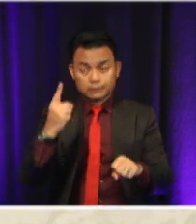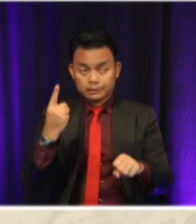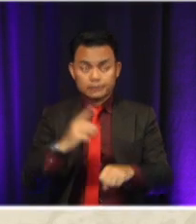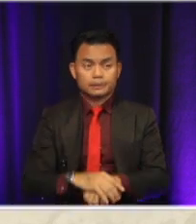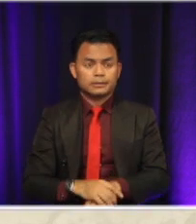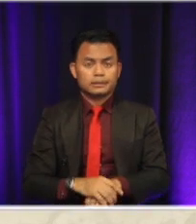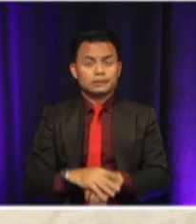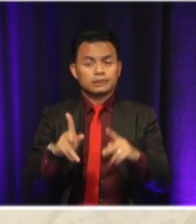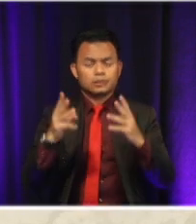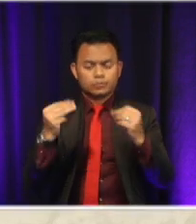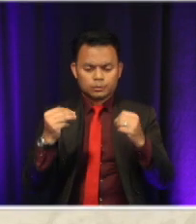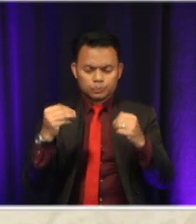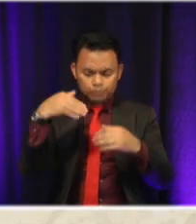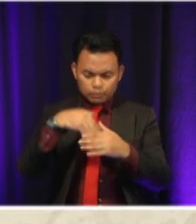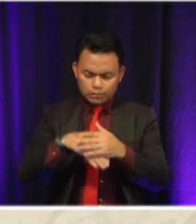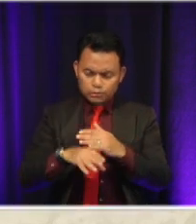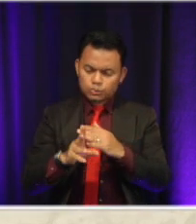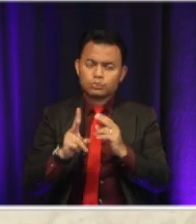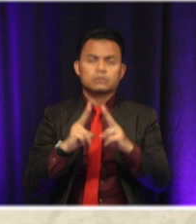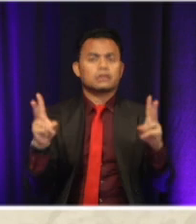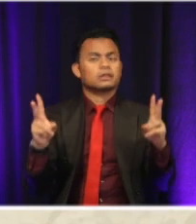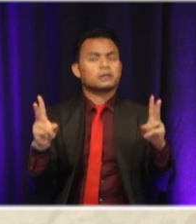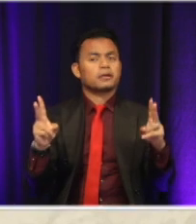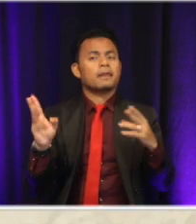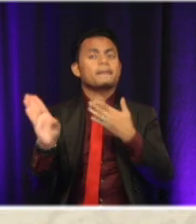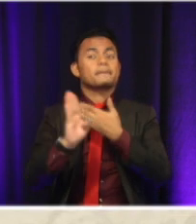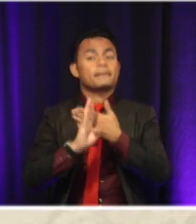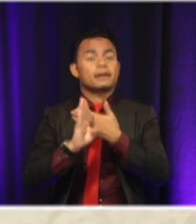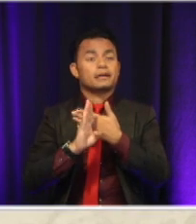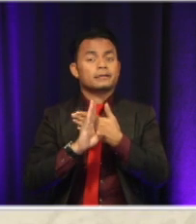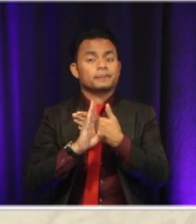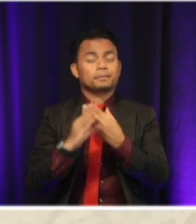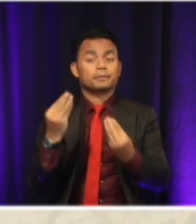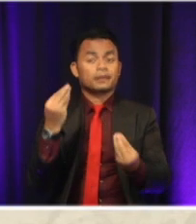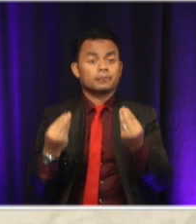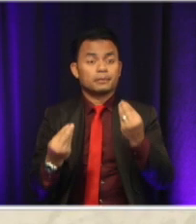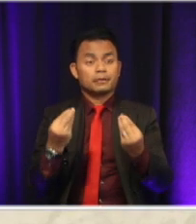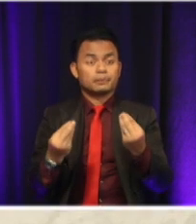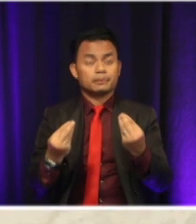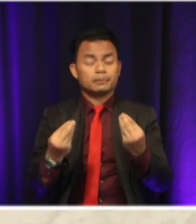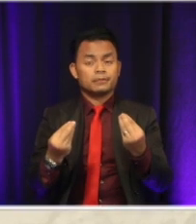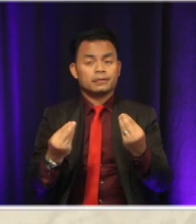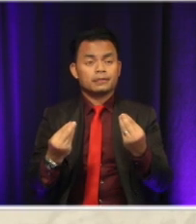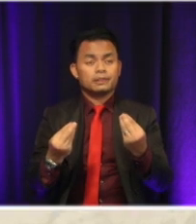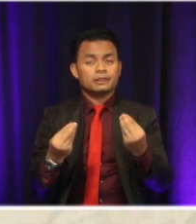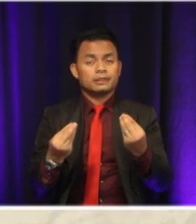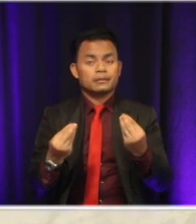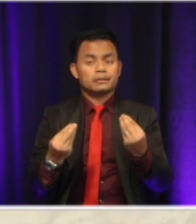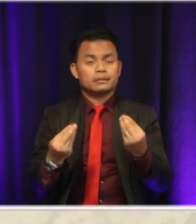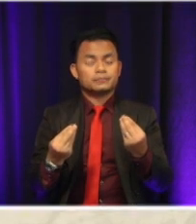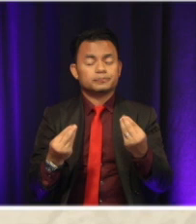too much, then that would be a risk, because the bulk of your discussion should still come from the